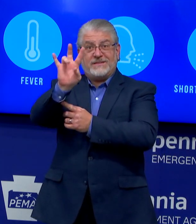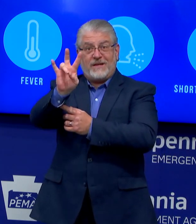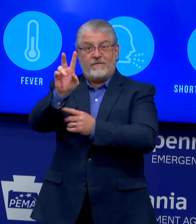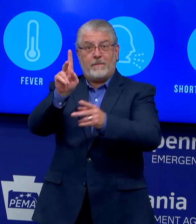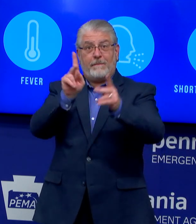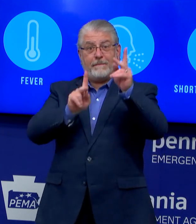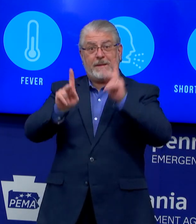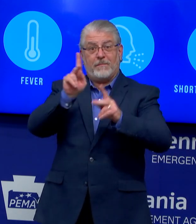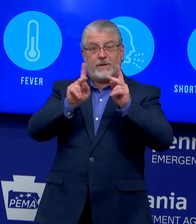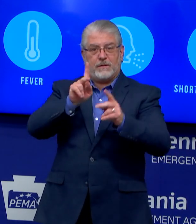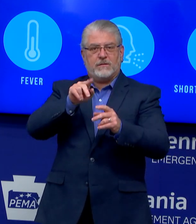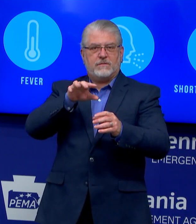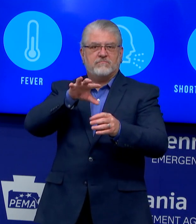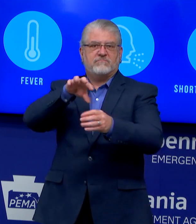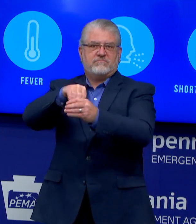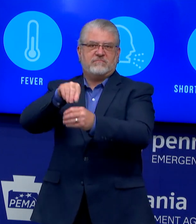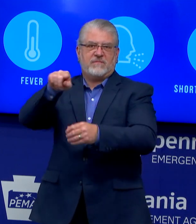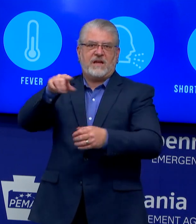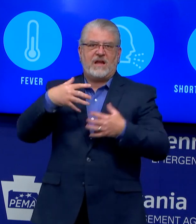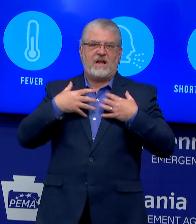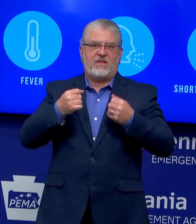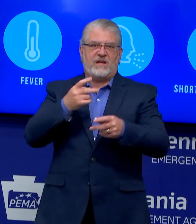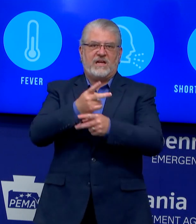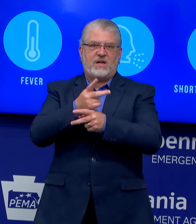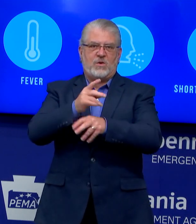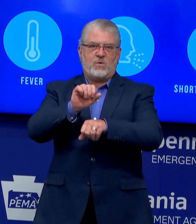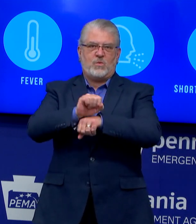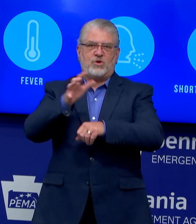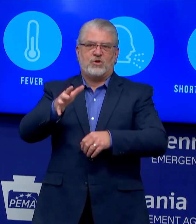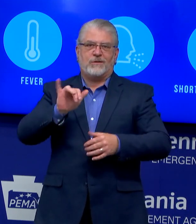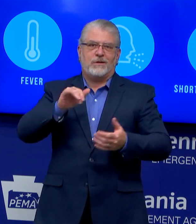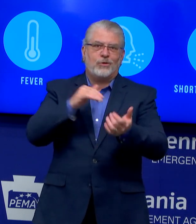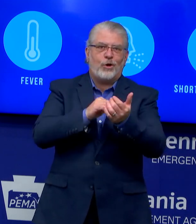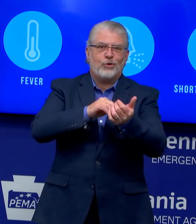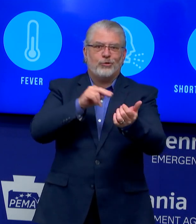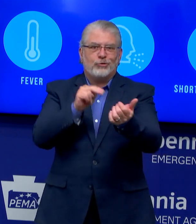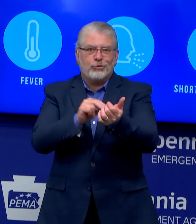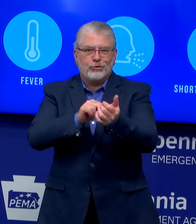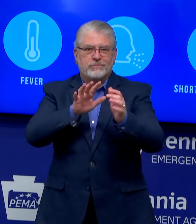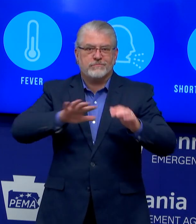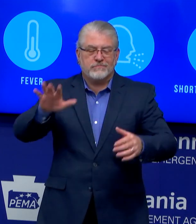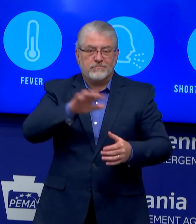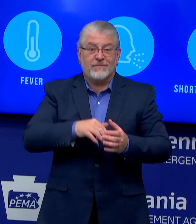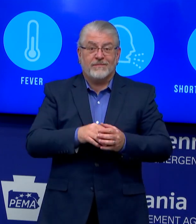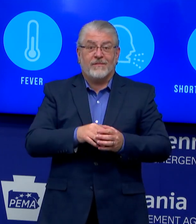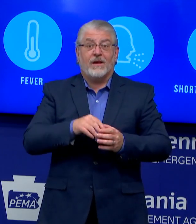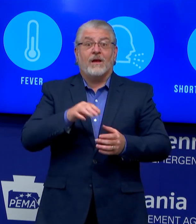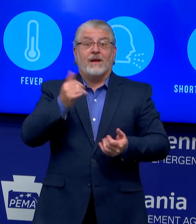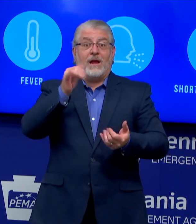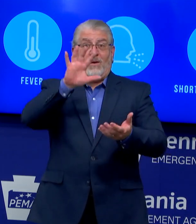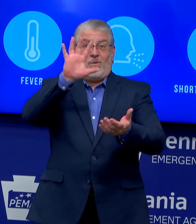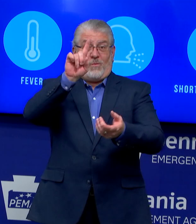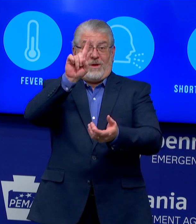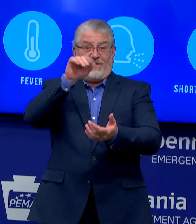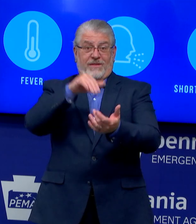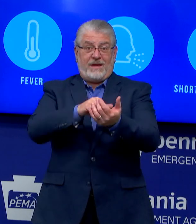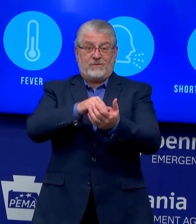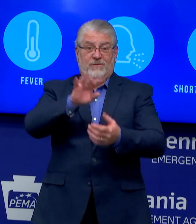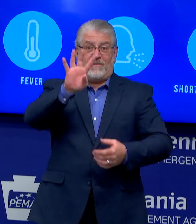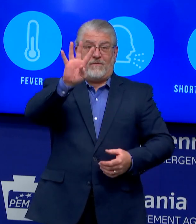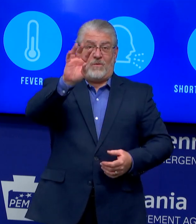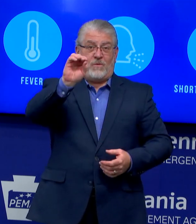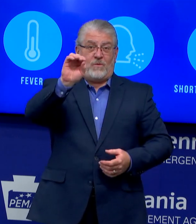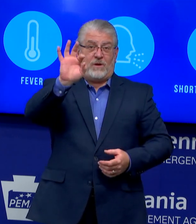1,409 of our total cases are in 195 long-term care living facilities, which include nursing